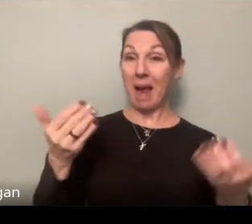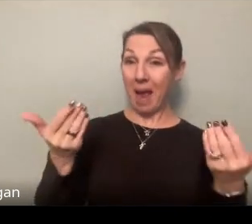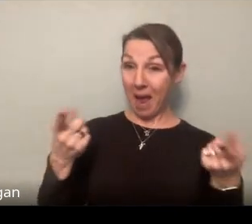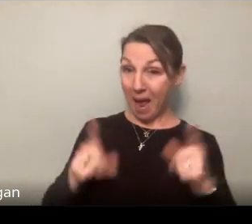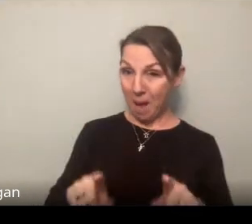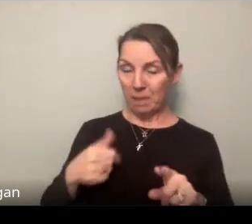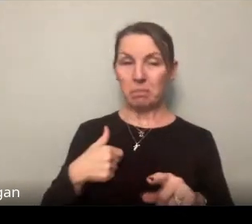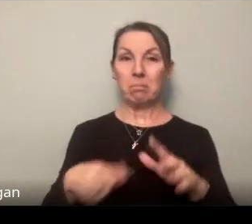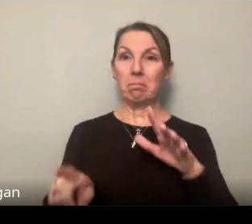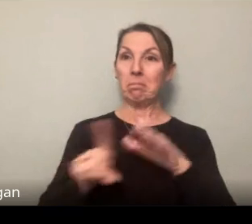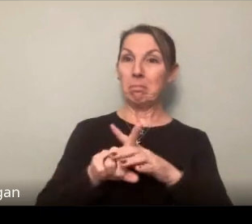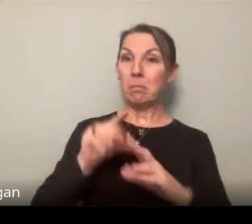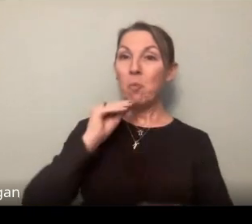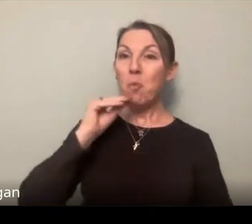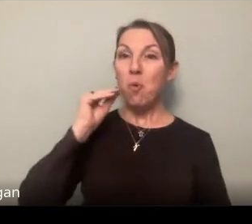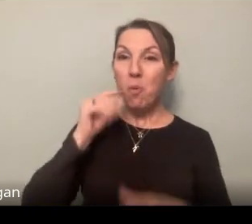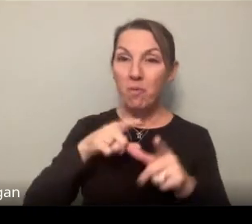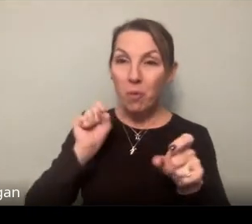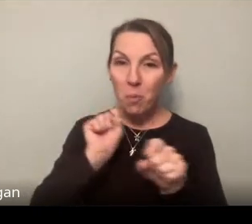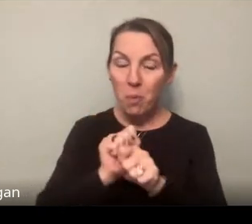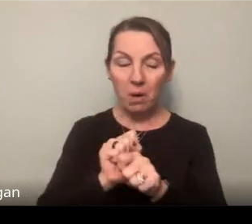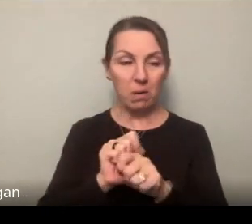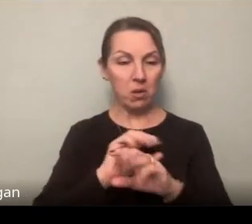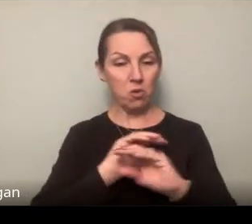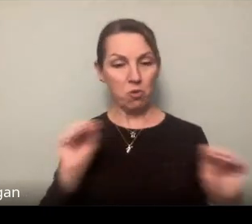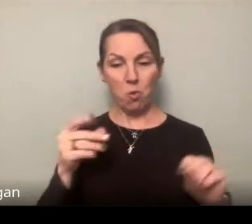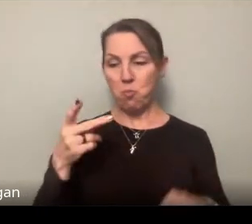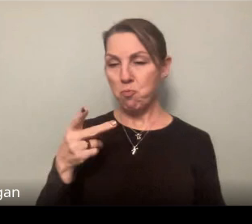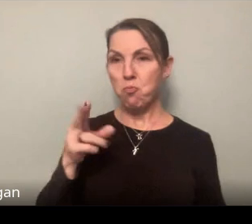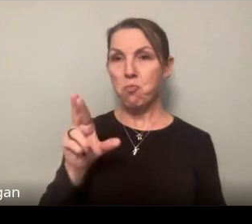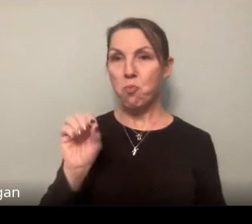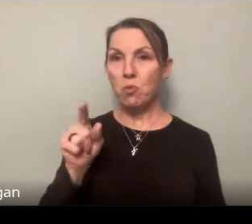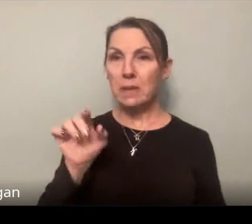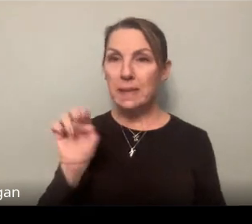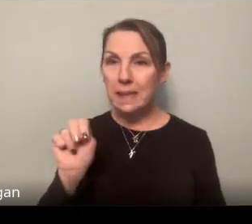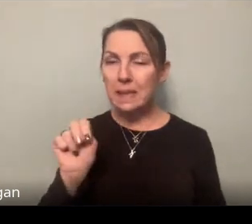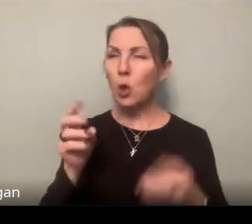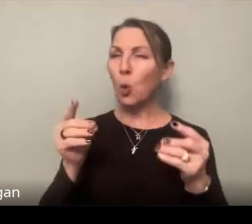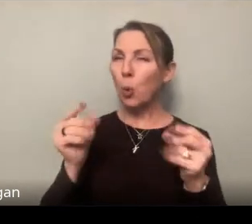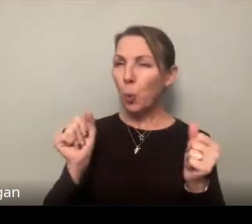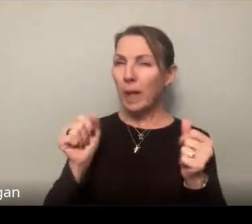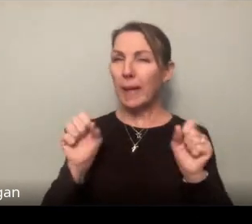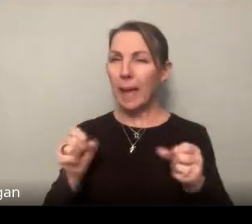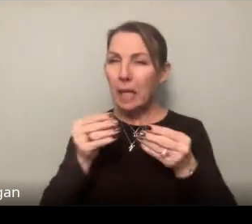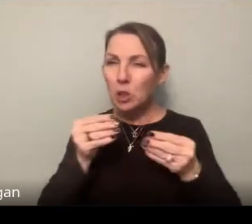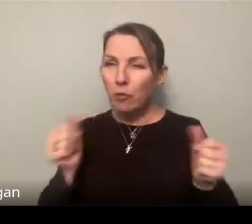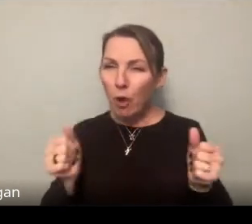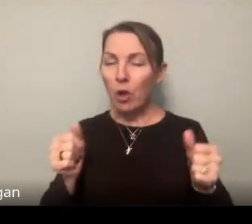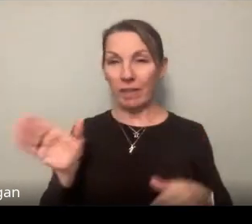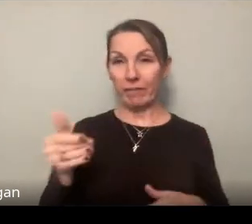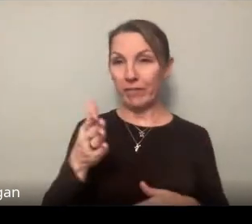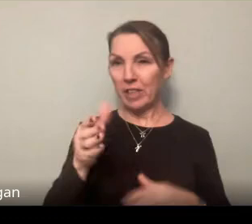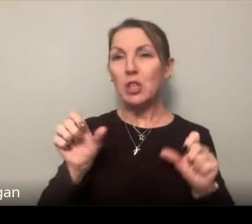from work and I was like, wow, I don't have any protein defrosted. What's a quick protein? Fish is a super quick protein